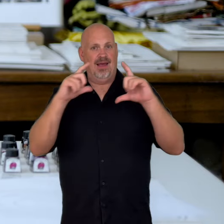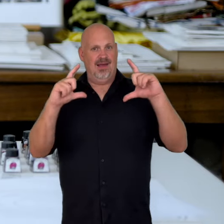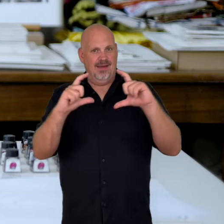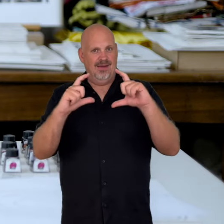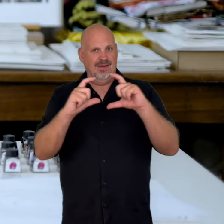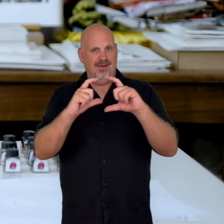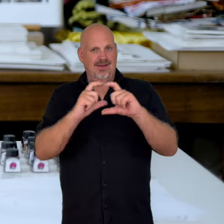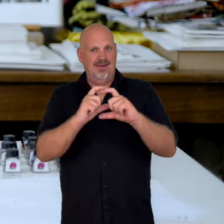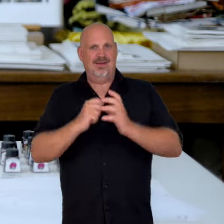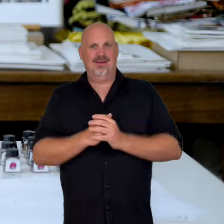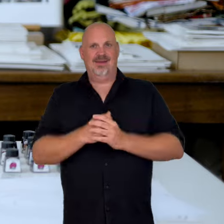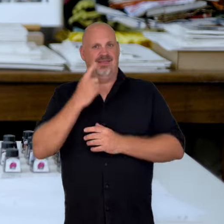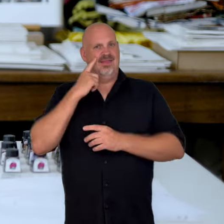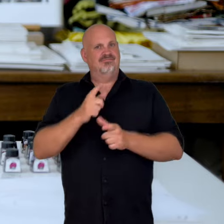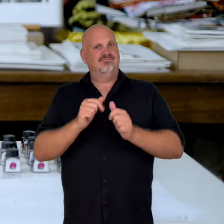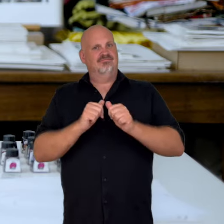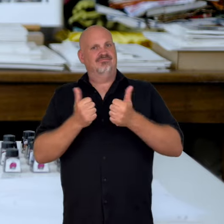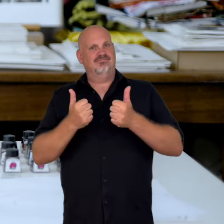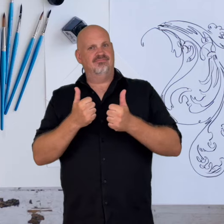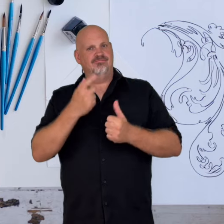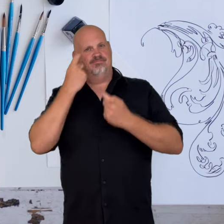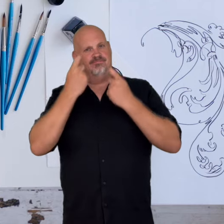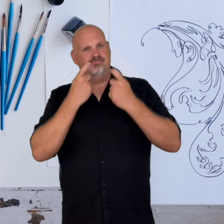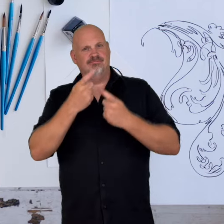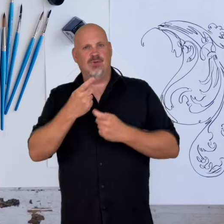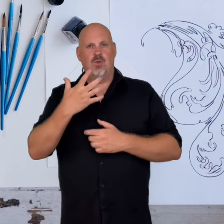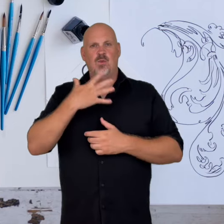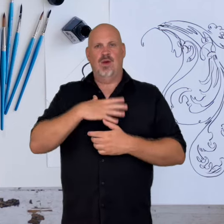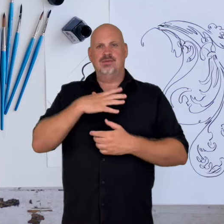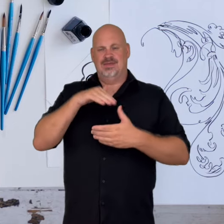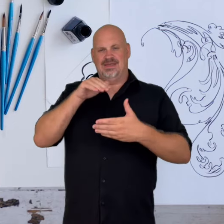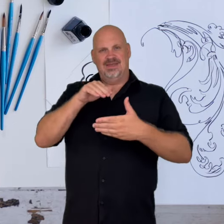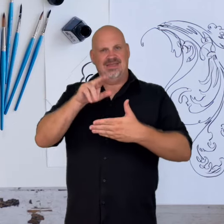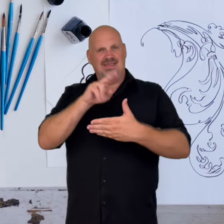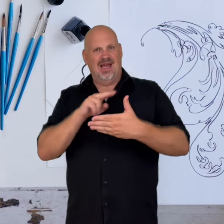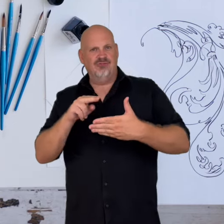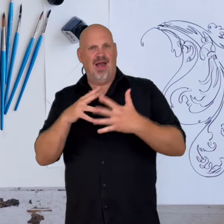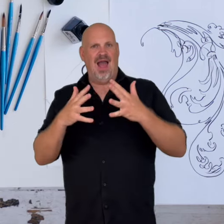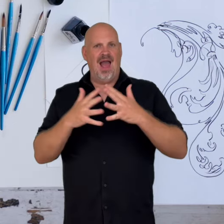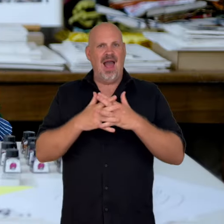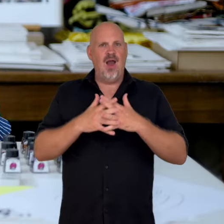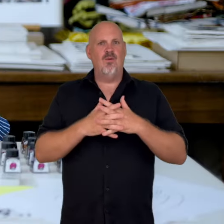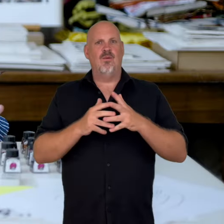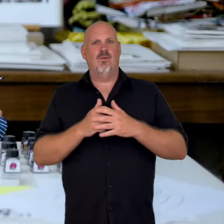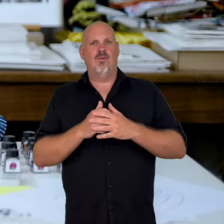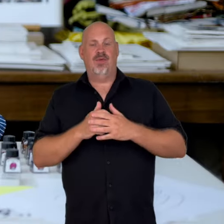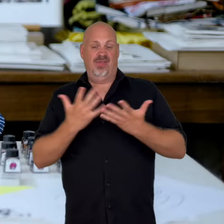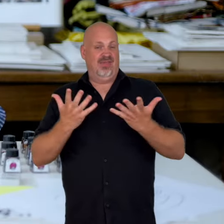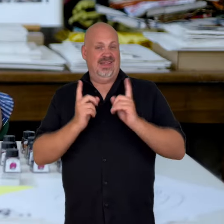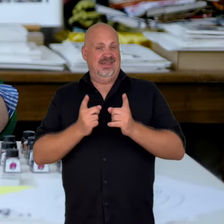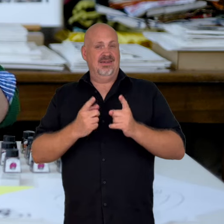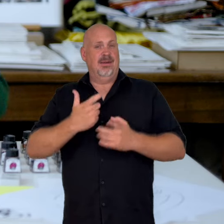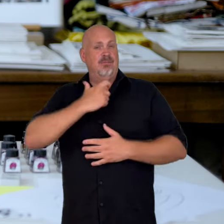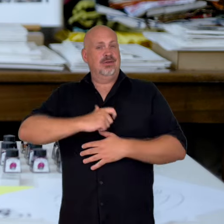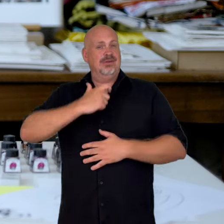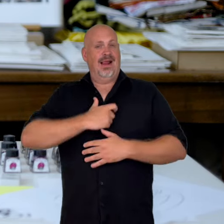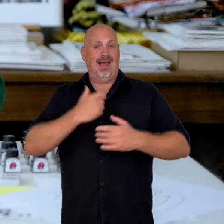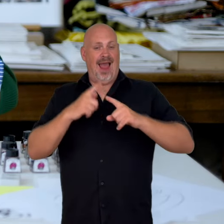Smaller one inside. So when we've got the outline of the single paisley piece with